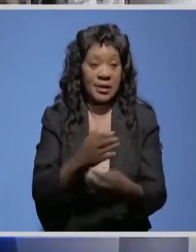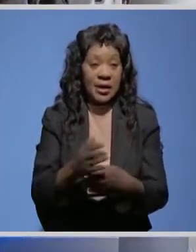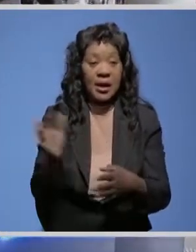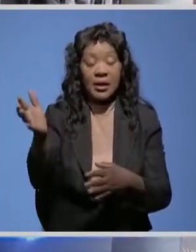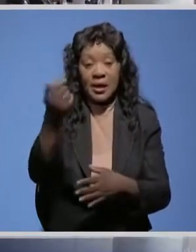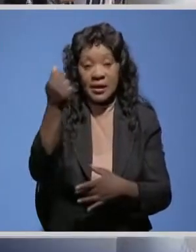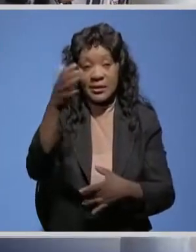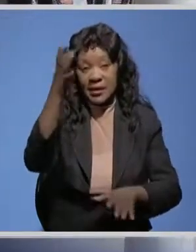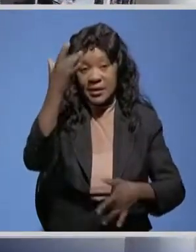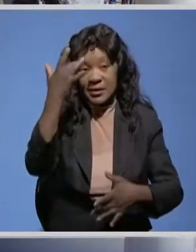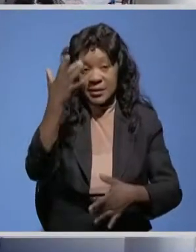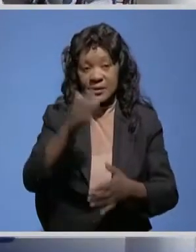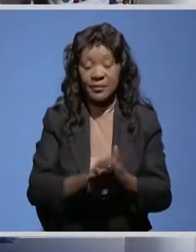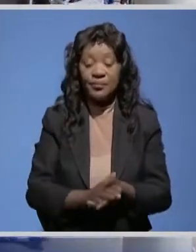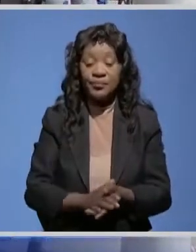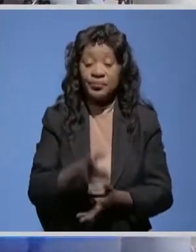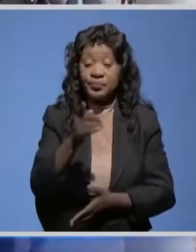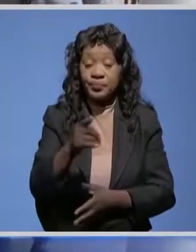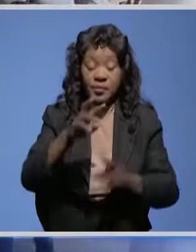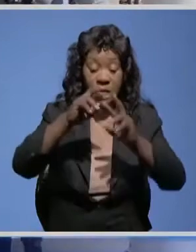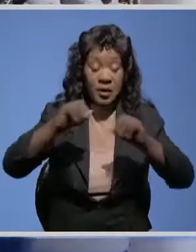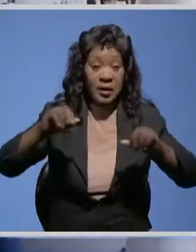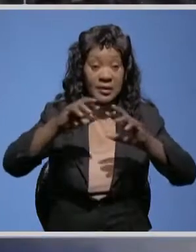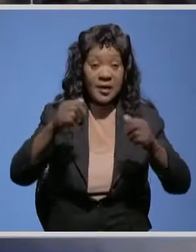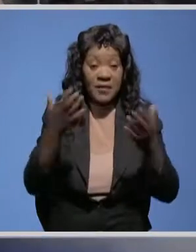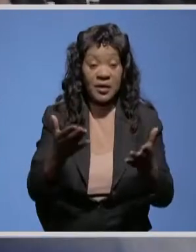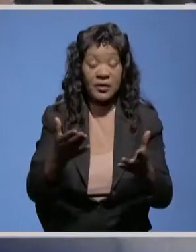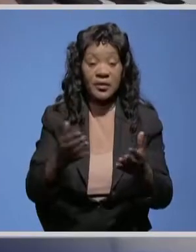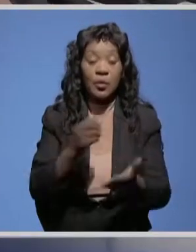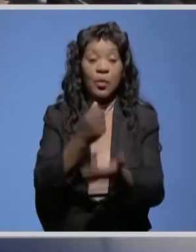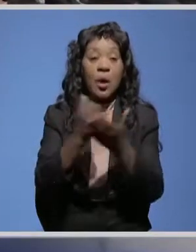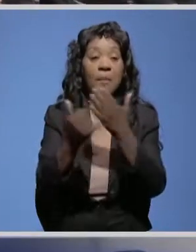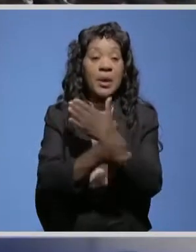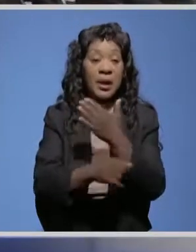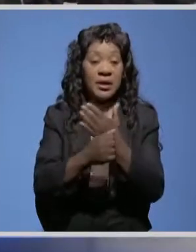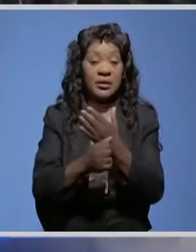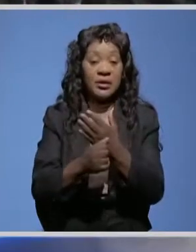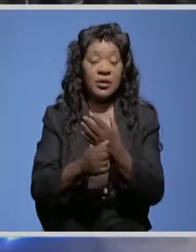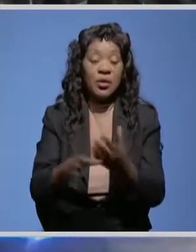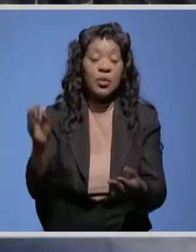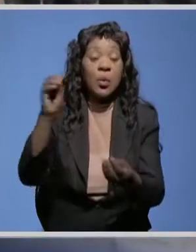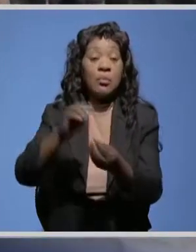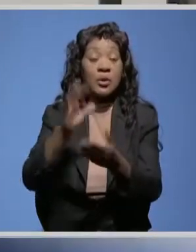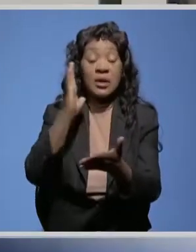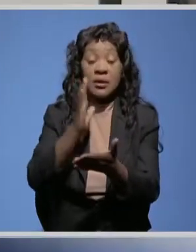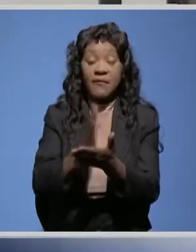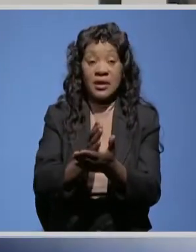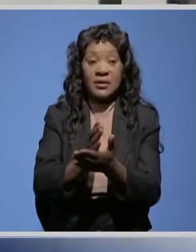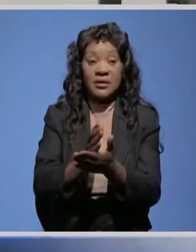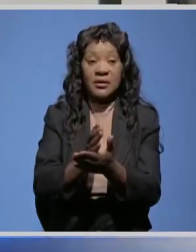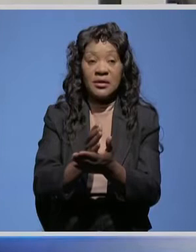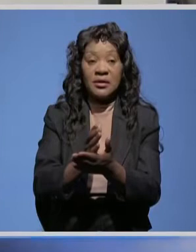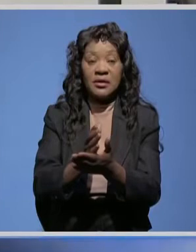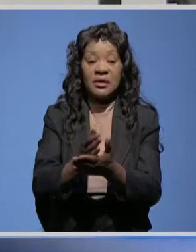generated evidence is meant to help the country put in place interventions against COVID-19. Next